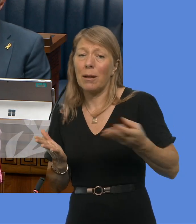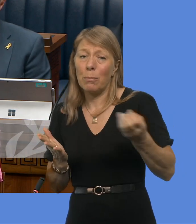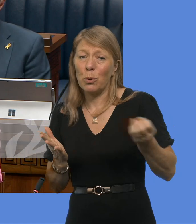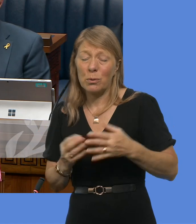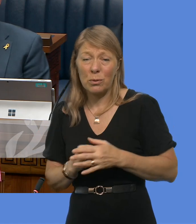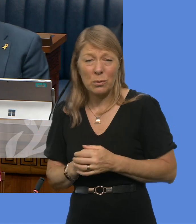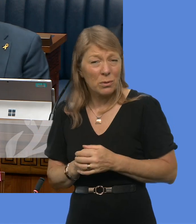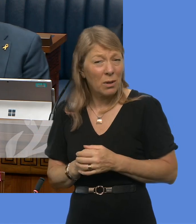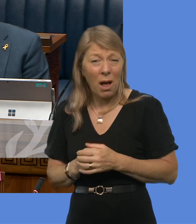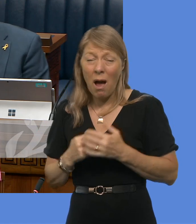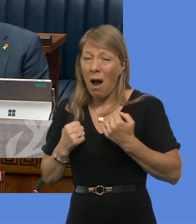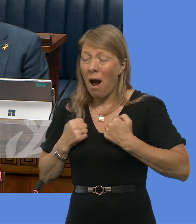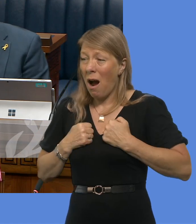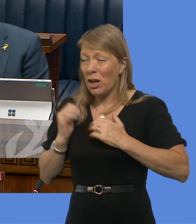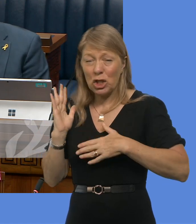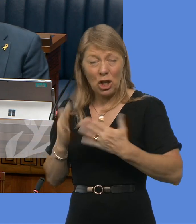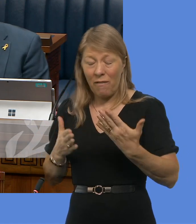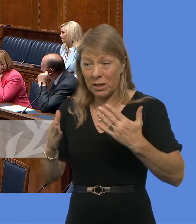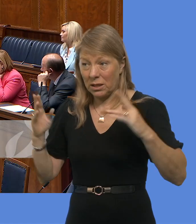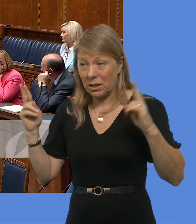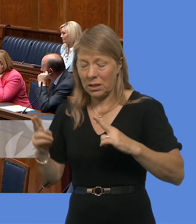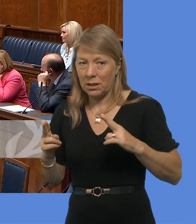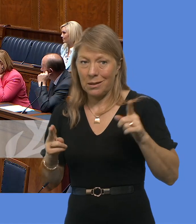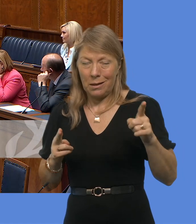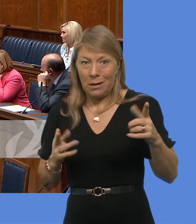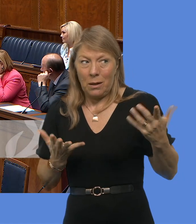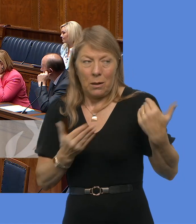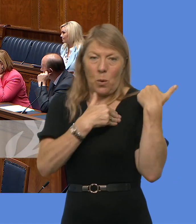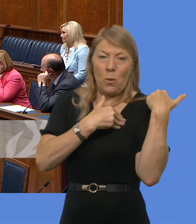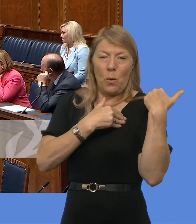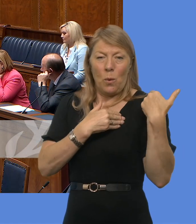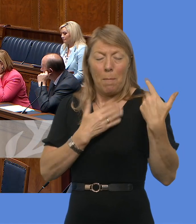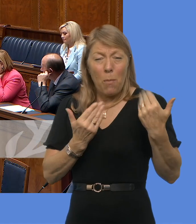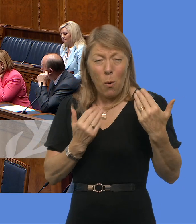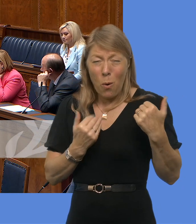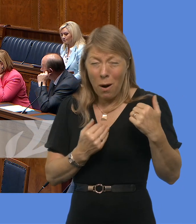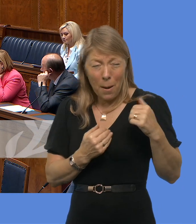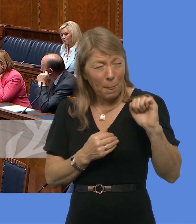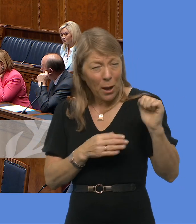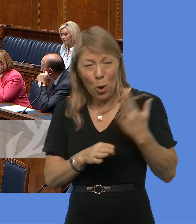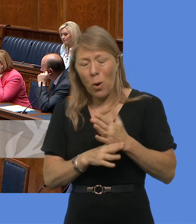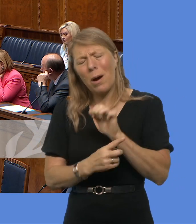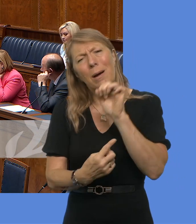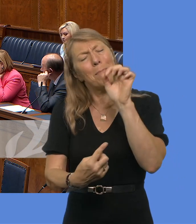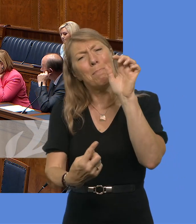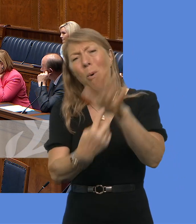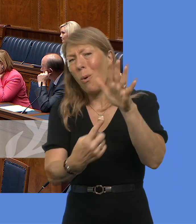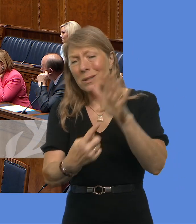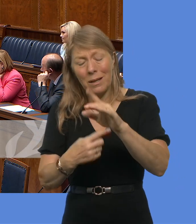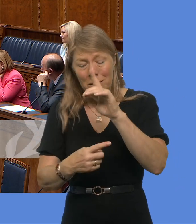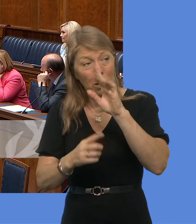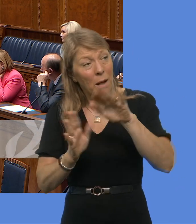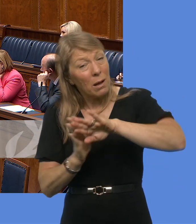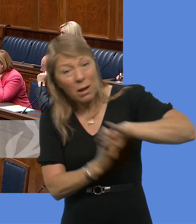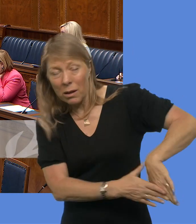services, and we need to recognise that and recognise how important that is and what an important and essential role that they do. And very often when budgets get tight, they are